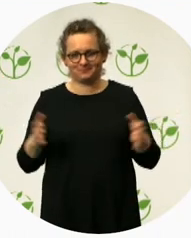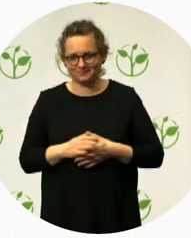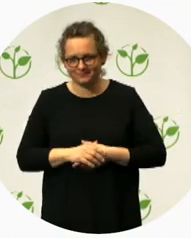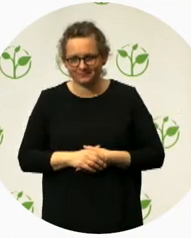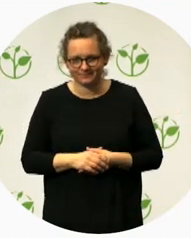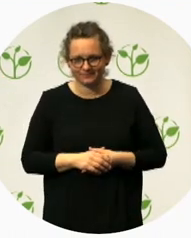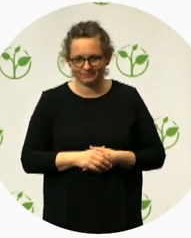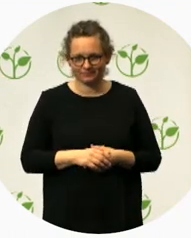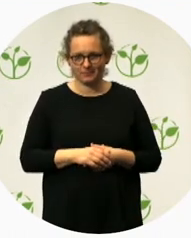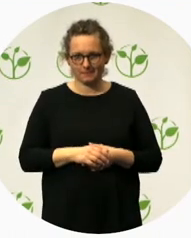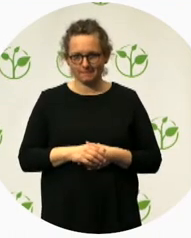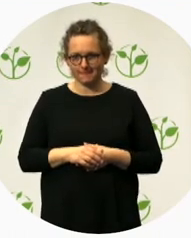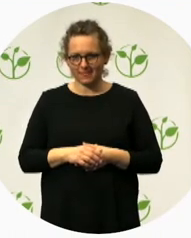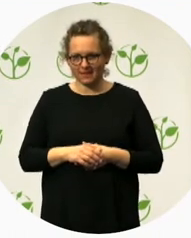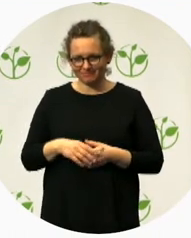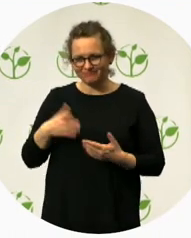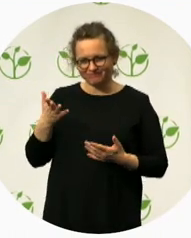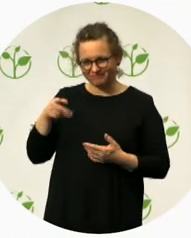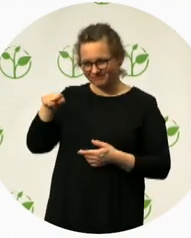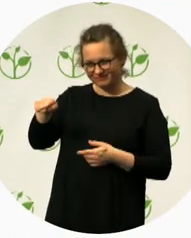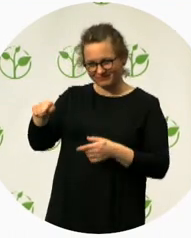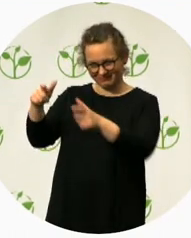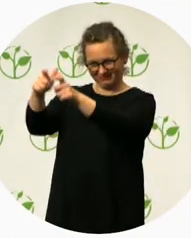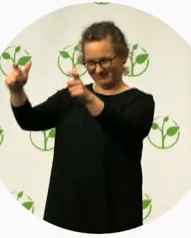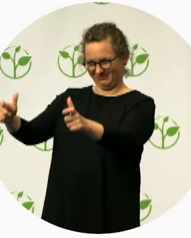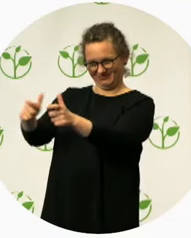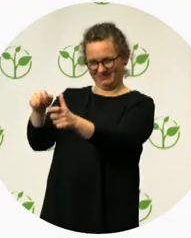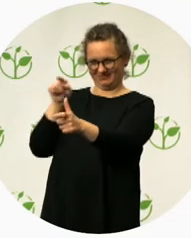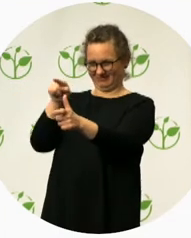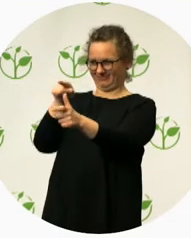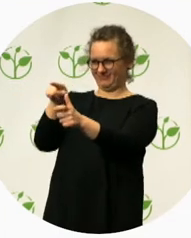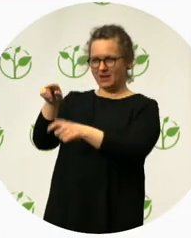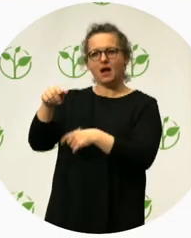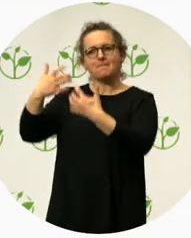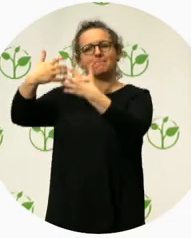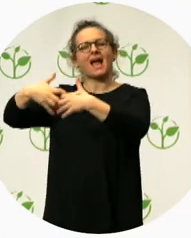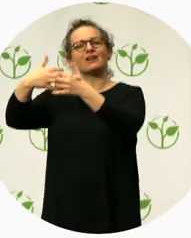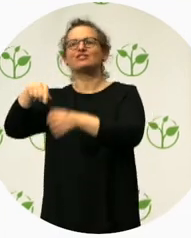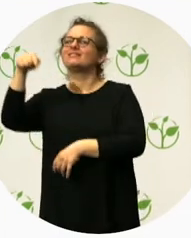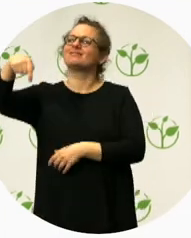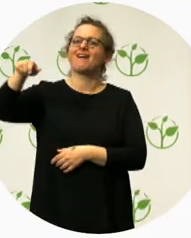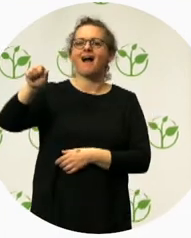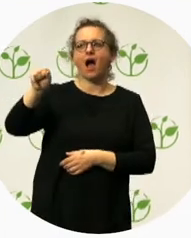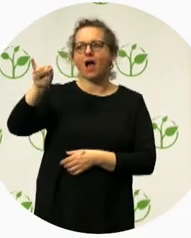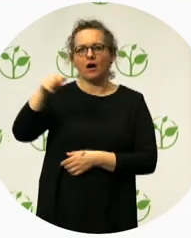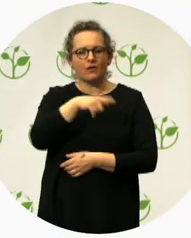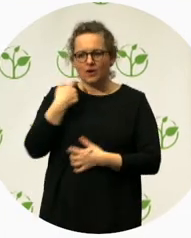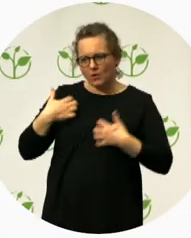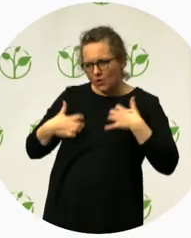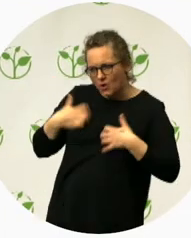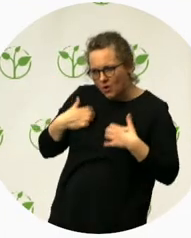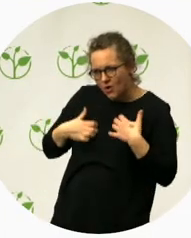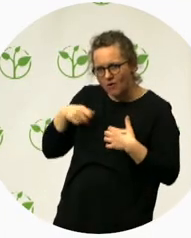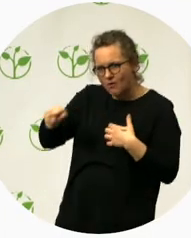And David, what you talk about, I've seen actually hands-on with actually a professor at